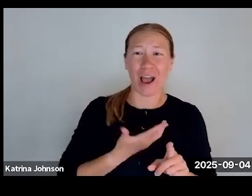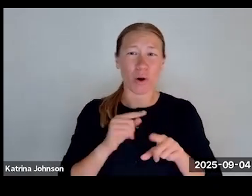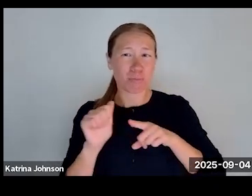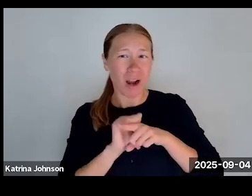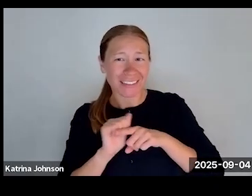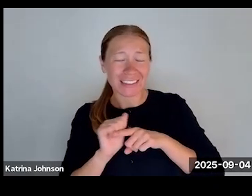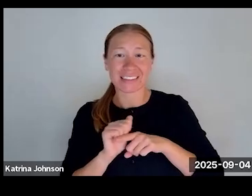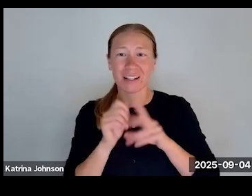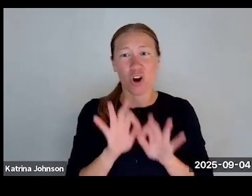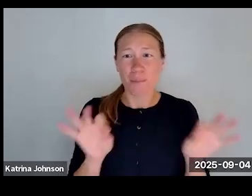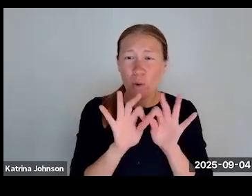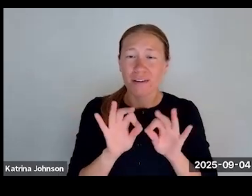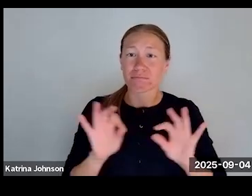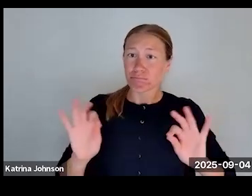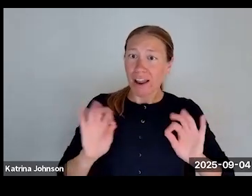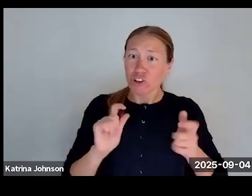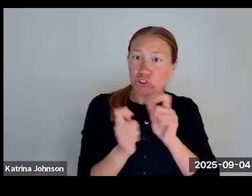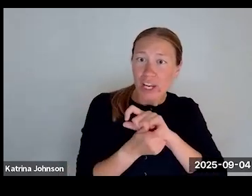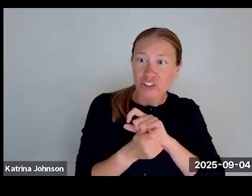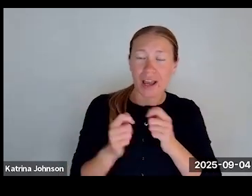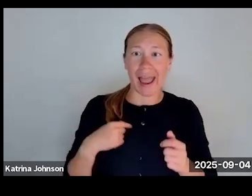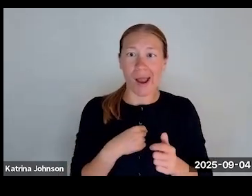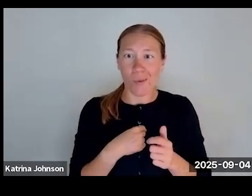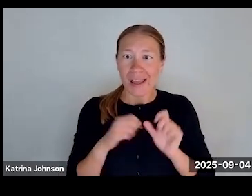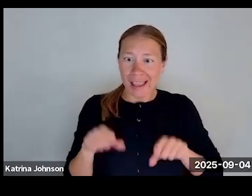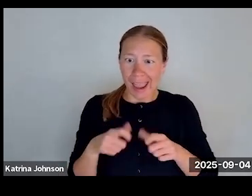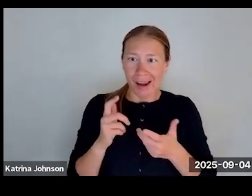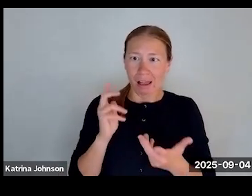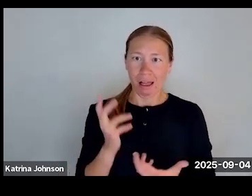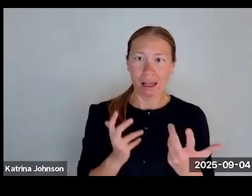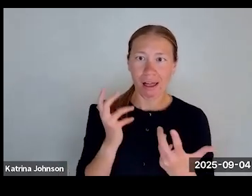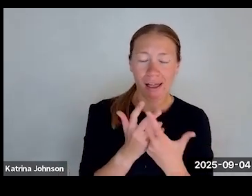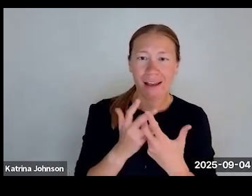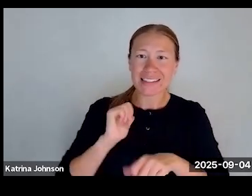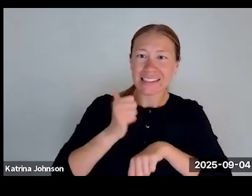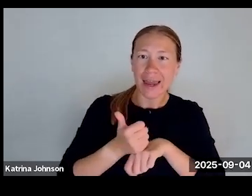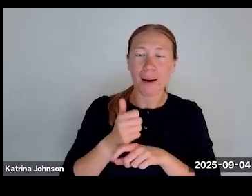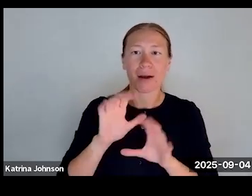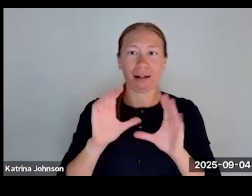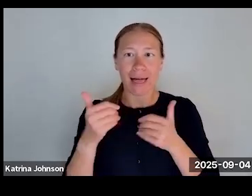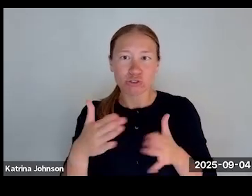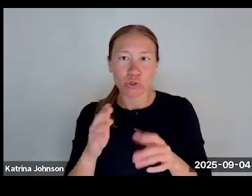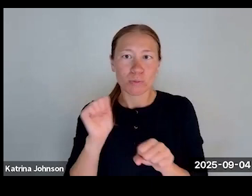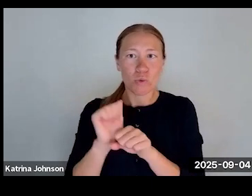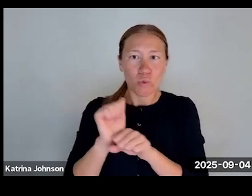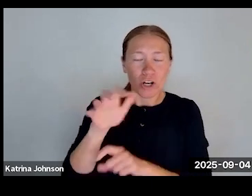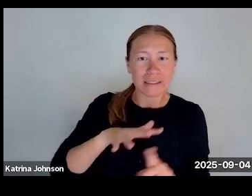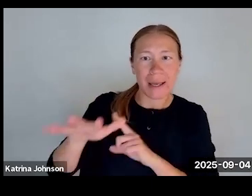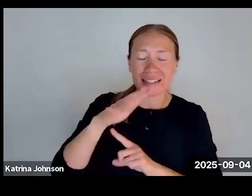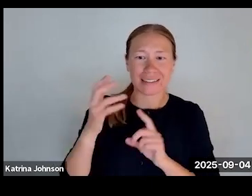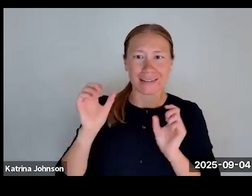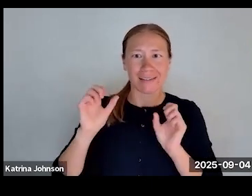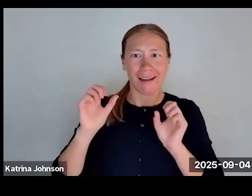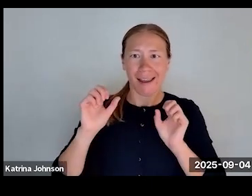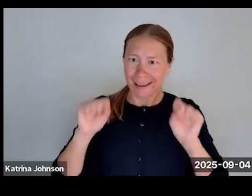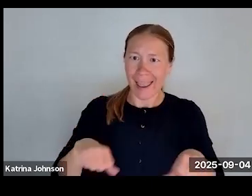in how we respond and structure our classrooms, workspaces, and environments can make the difference between